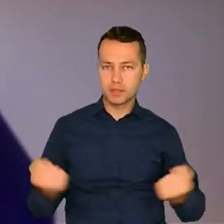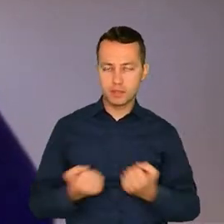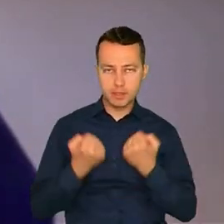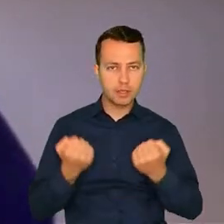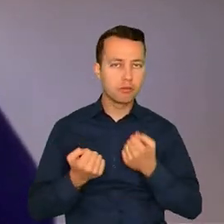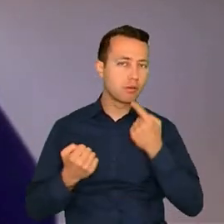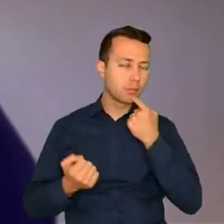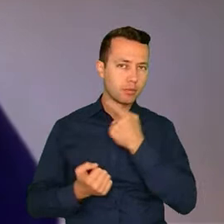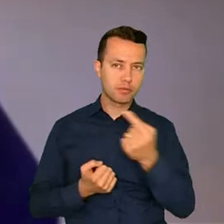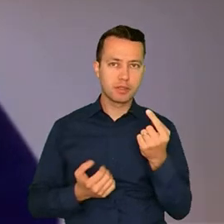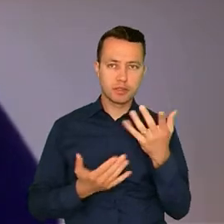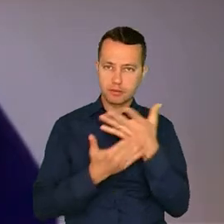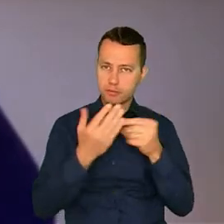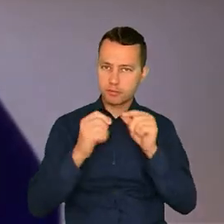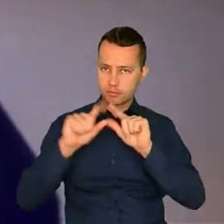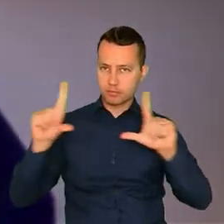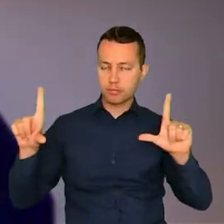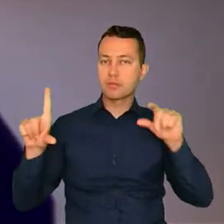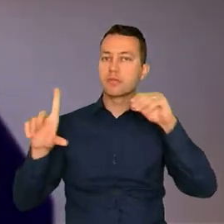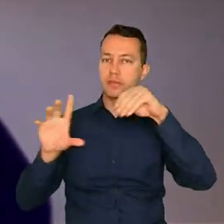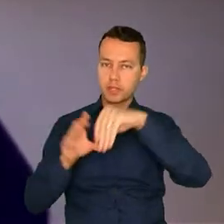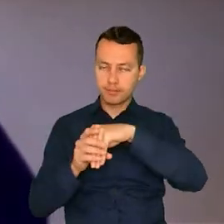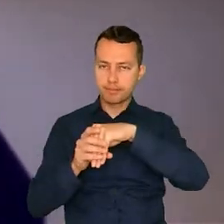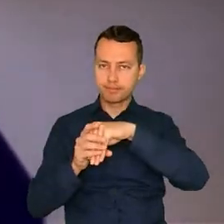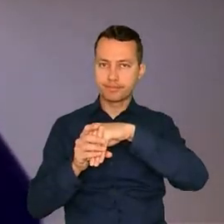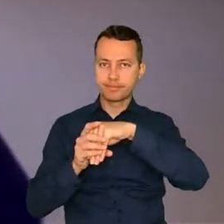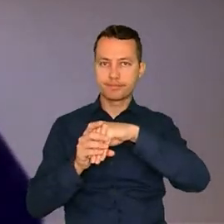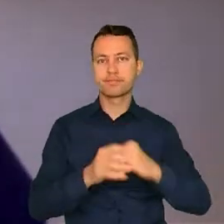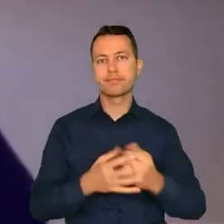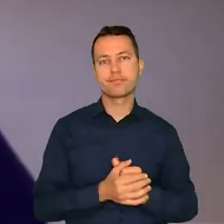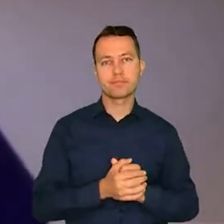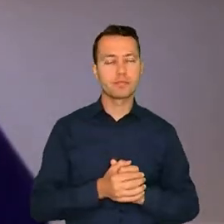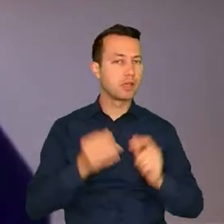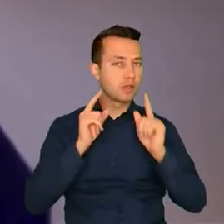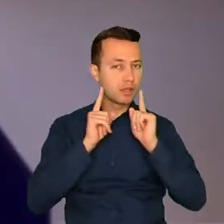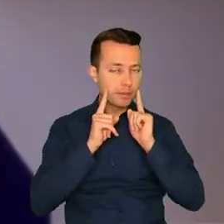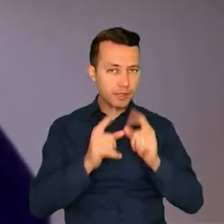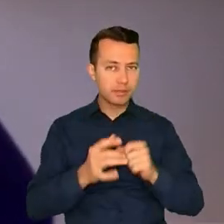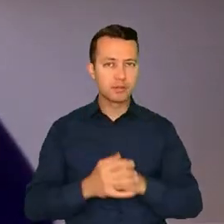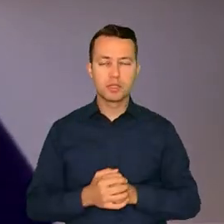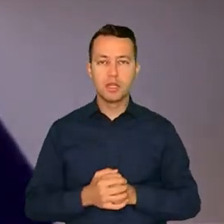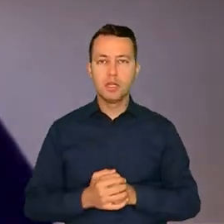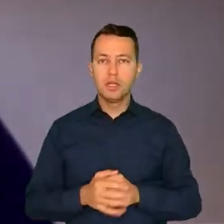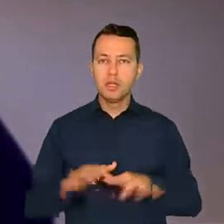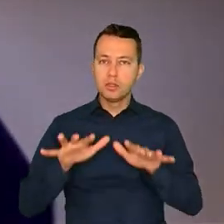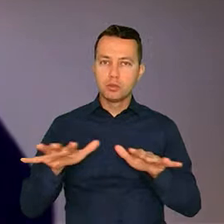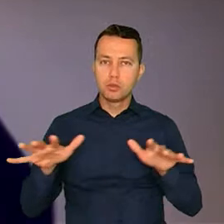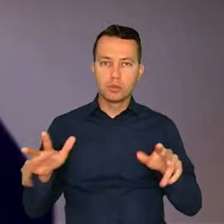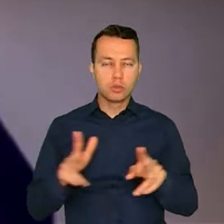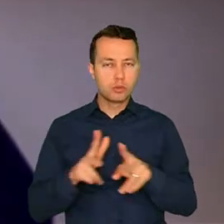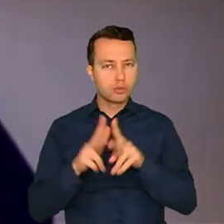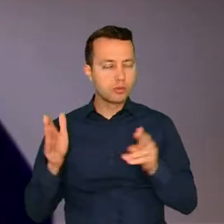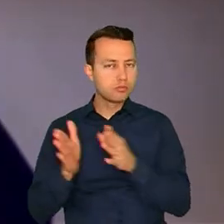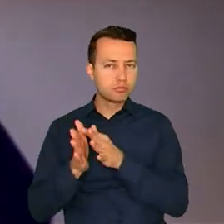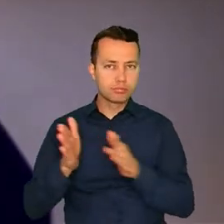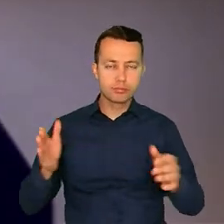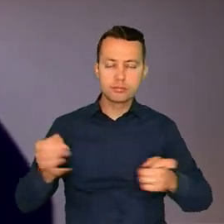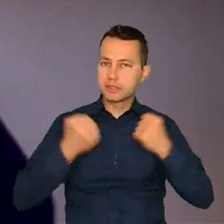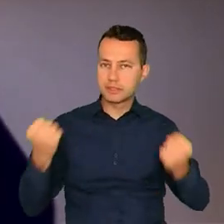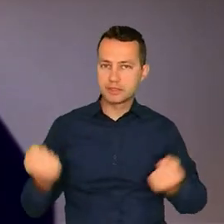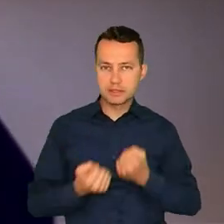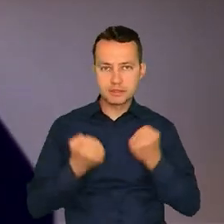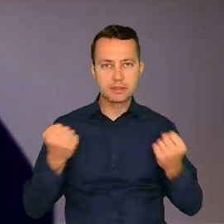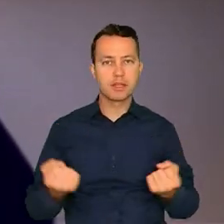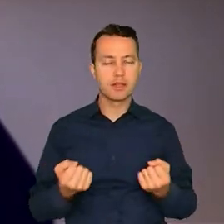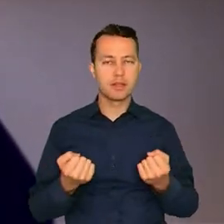to communicate this in my presentation, that actually, to a large extent, the process of due diligence